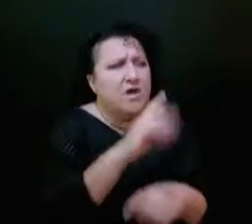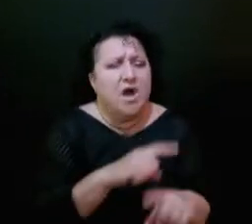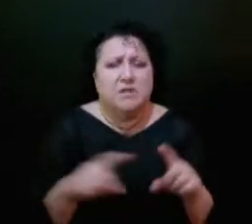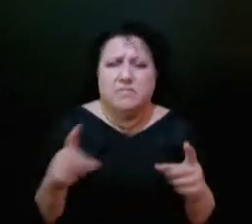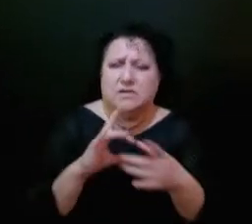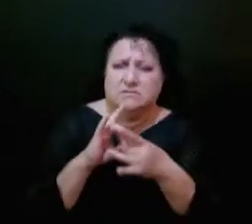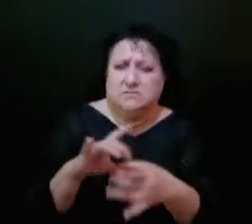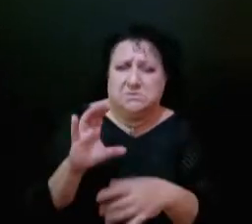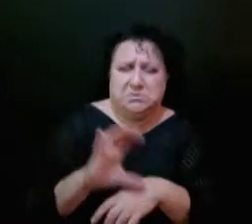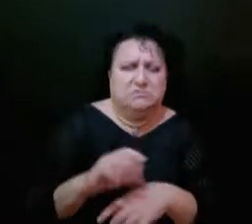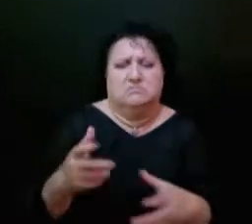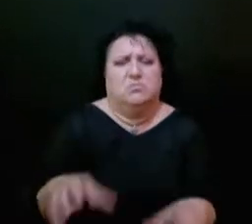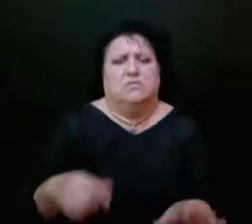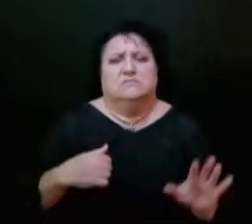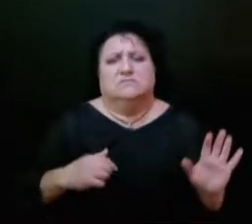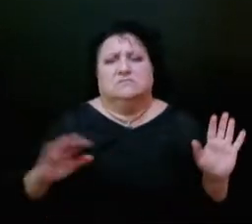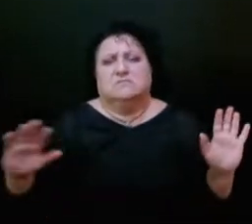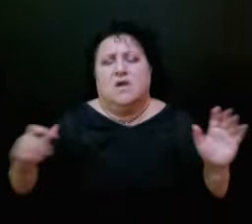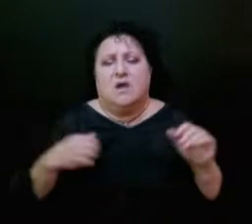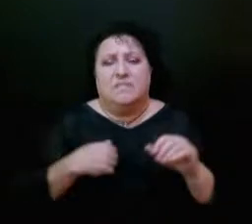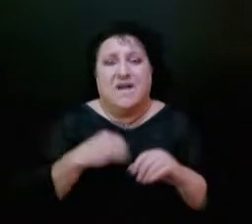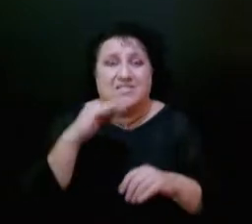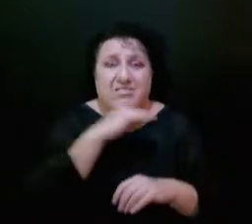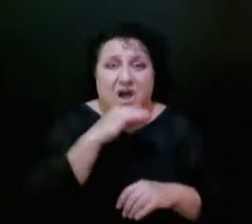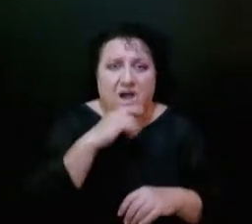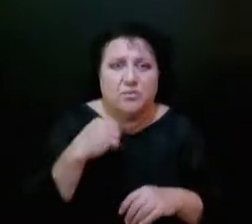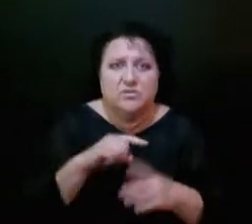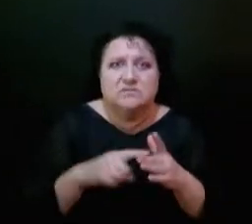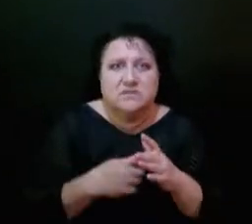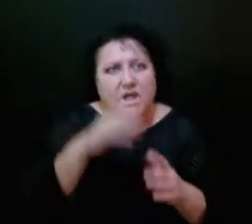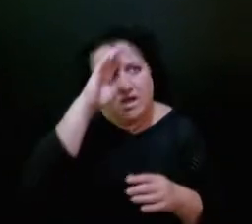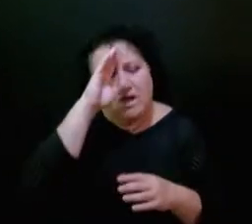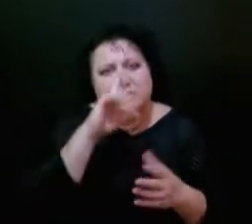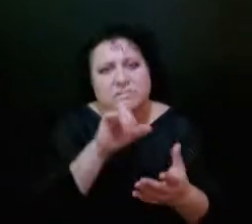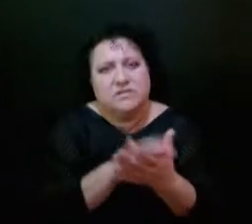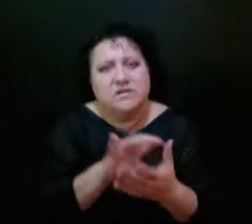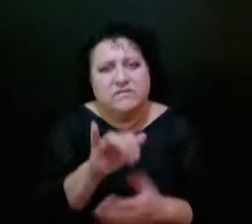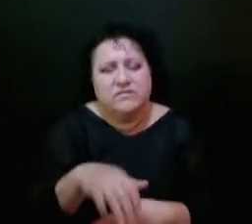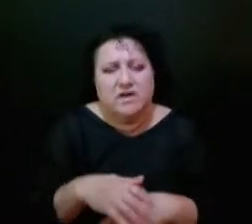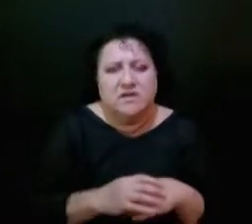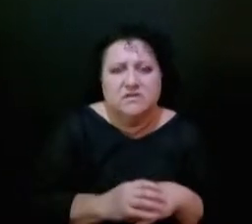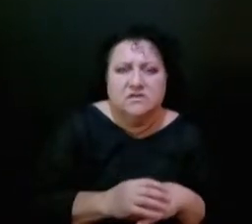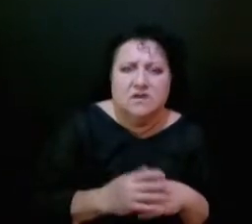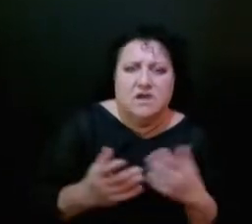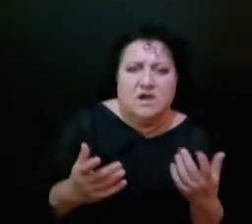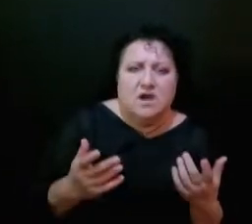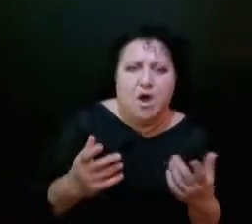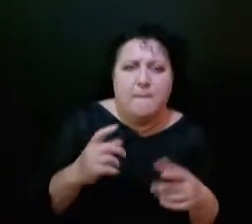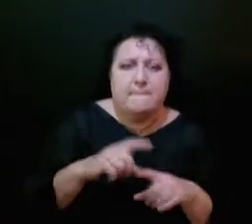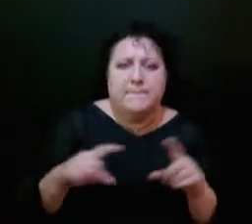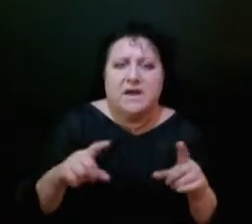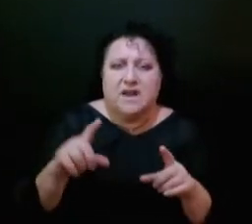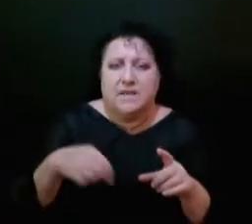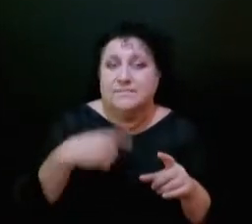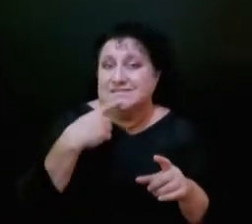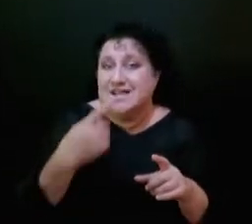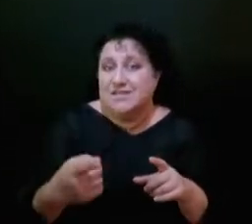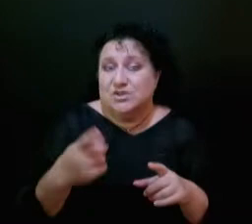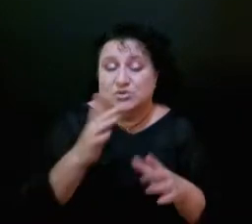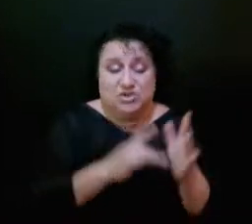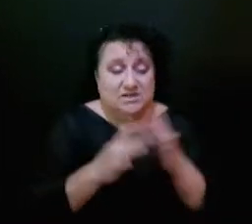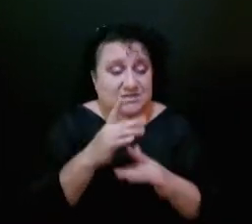victim to this lie, to this misappropriation. I've come to tell you that you cannot have Jesus, the head, without his